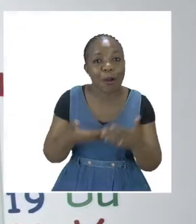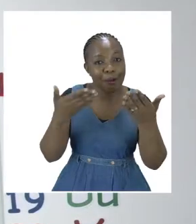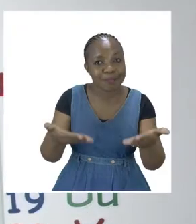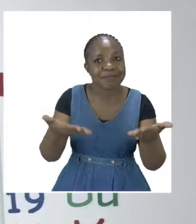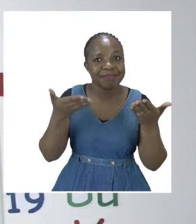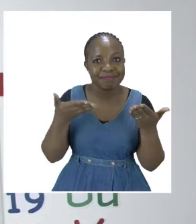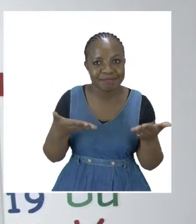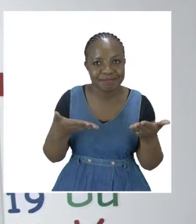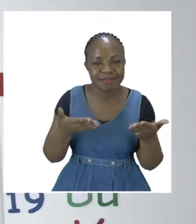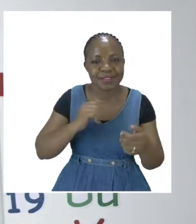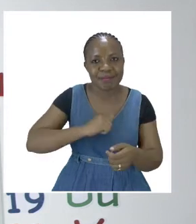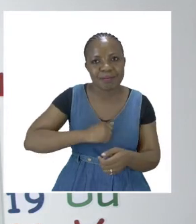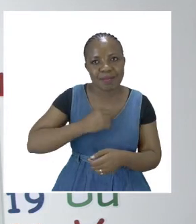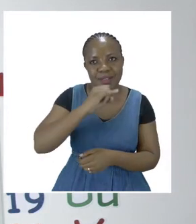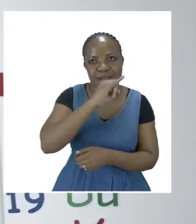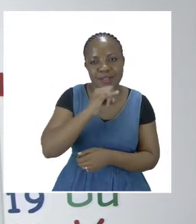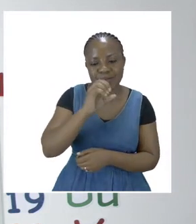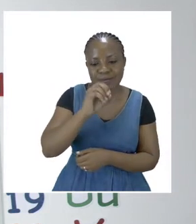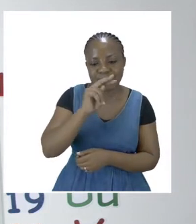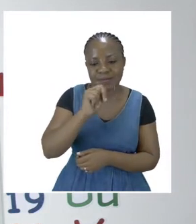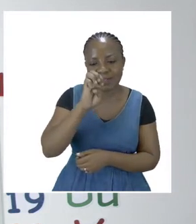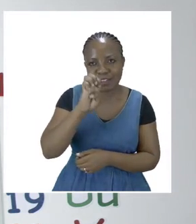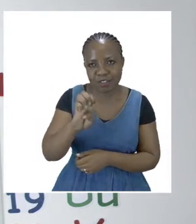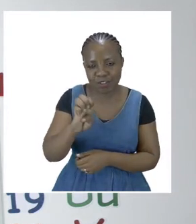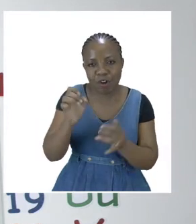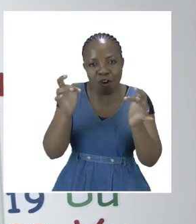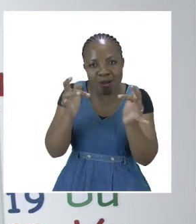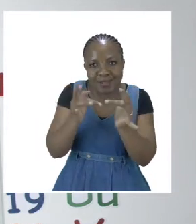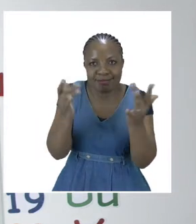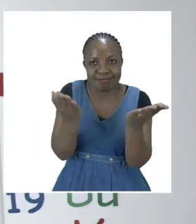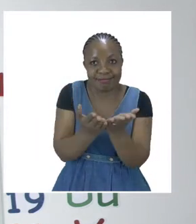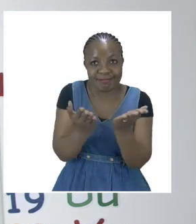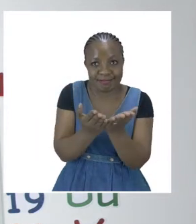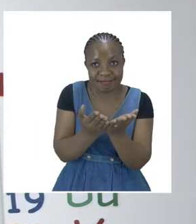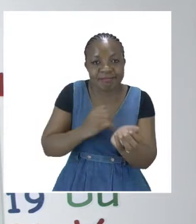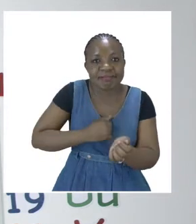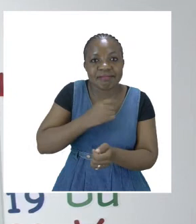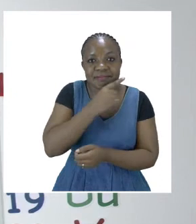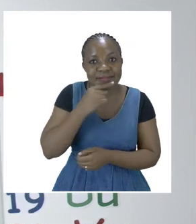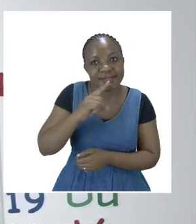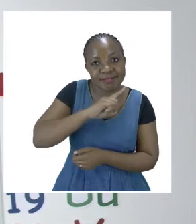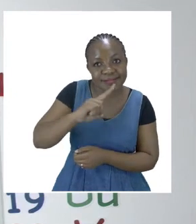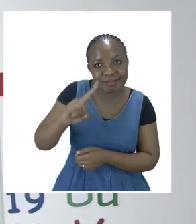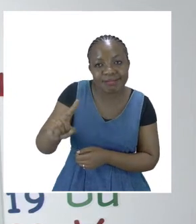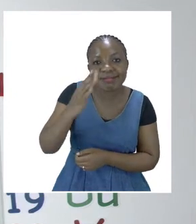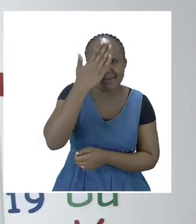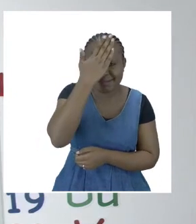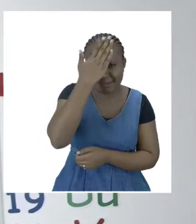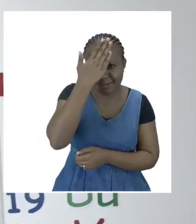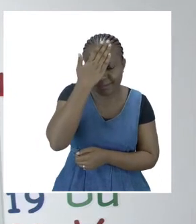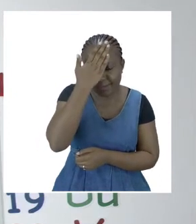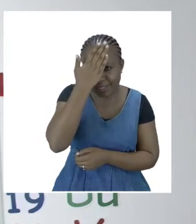Welcome to My Zone Online School. My name is Teacher Mutsa. Get your education